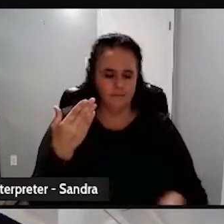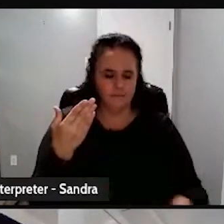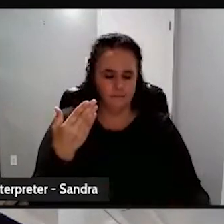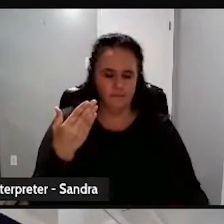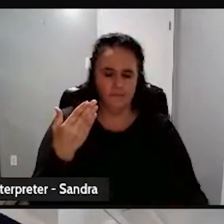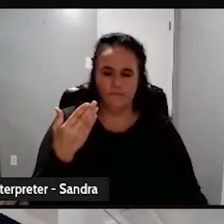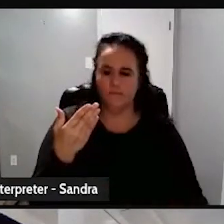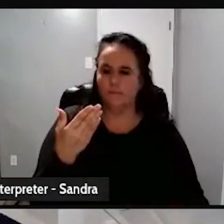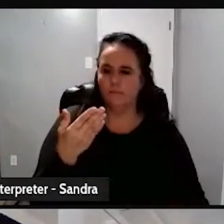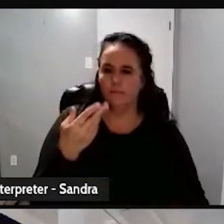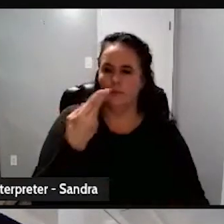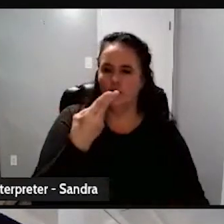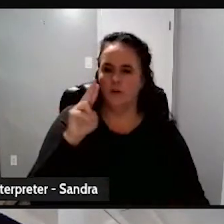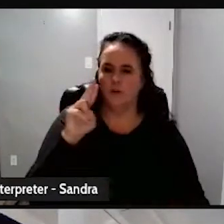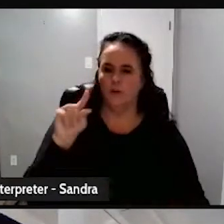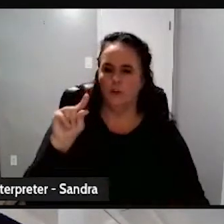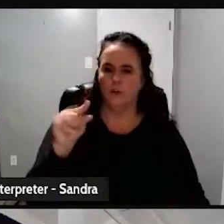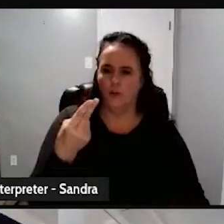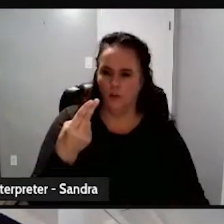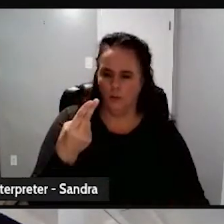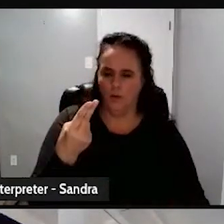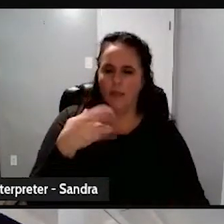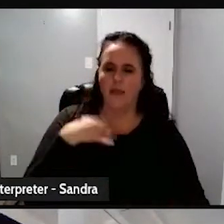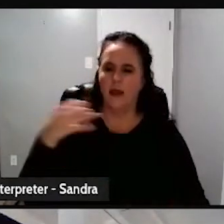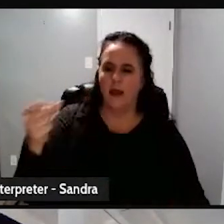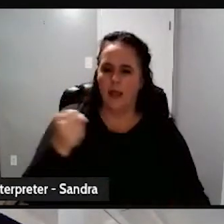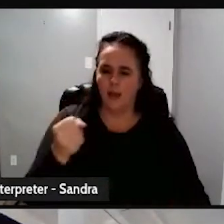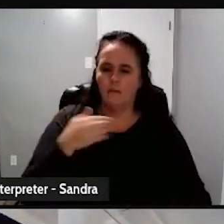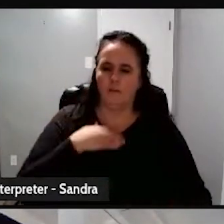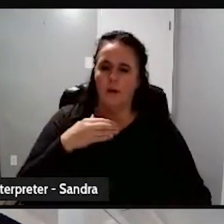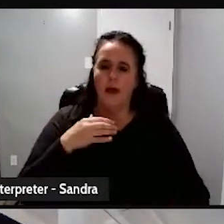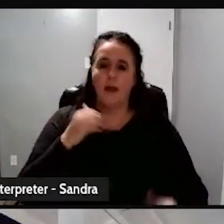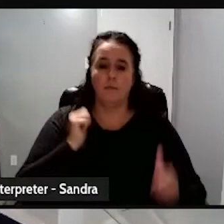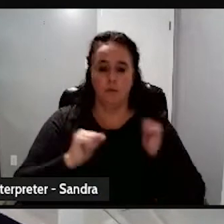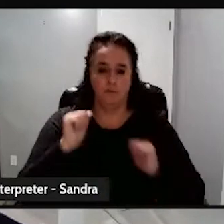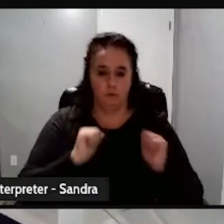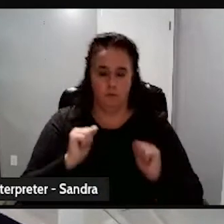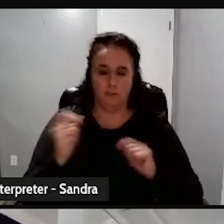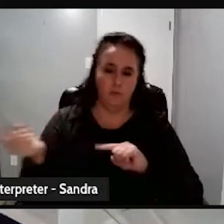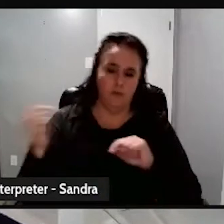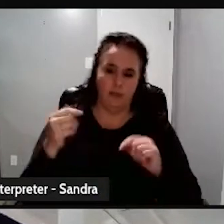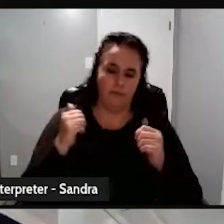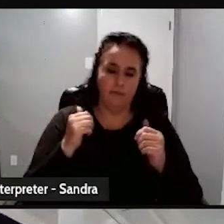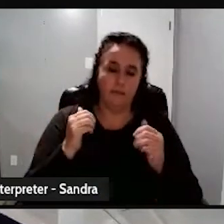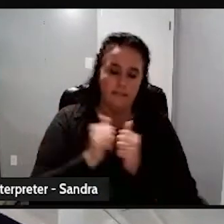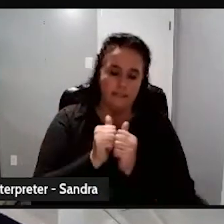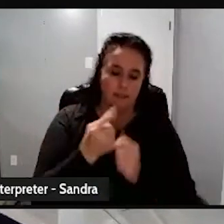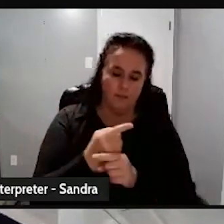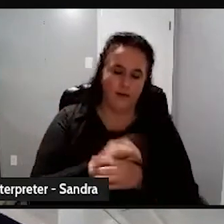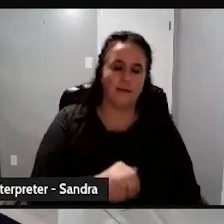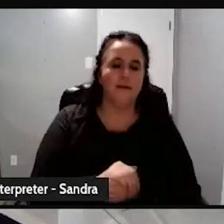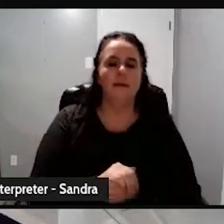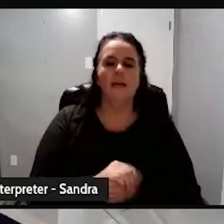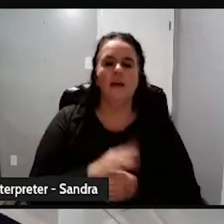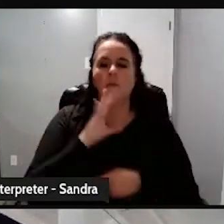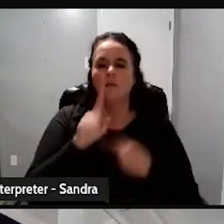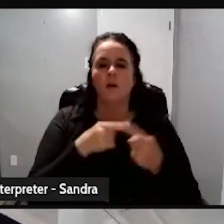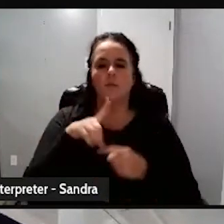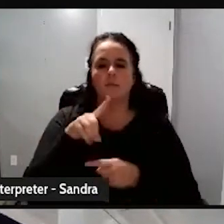Hugh Conacher, who is the production person I hired for my performance, and we came out together, that we were talking about disability